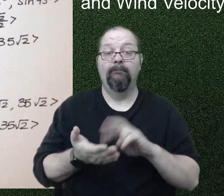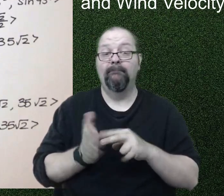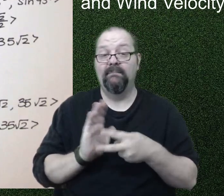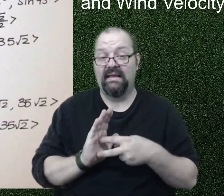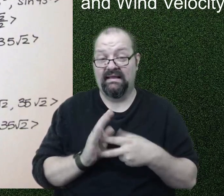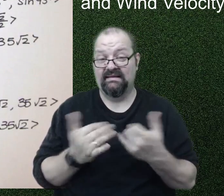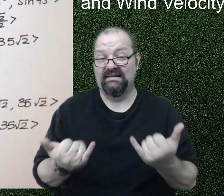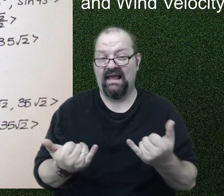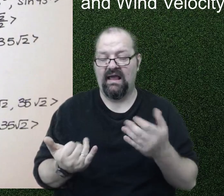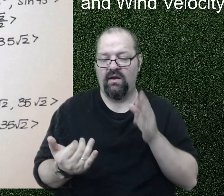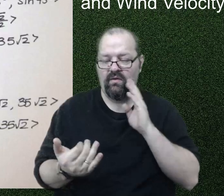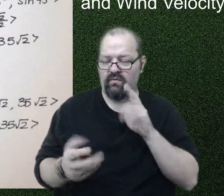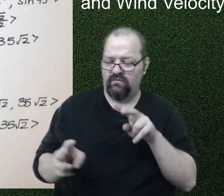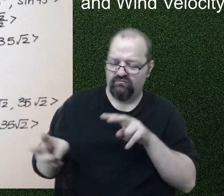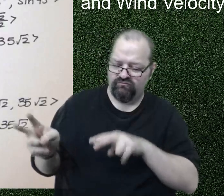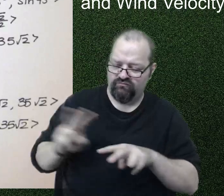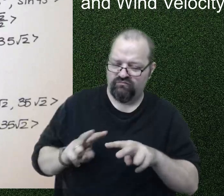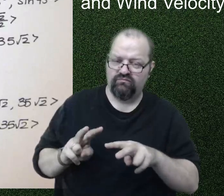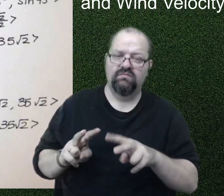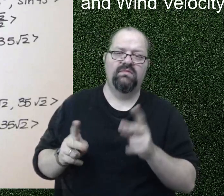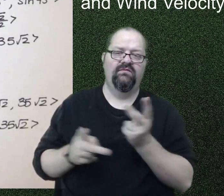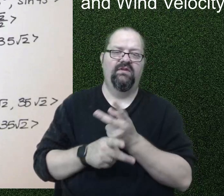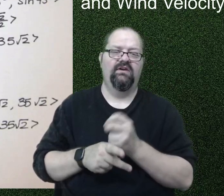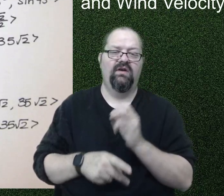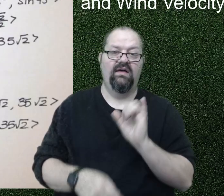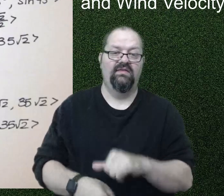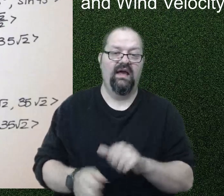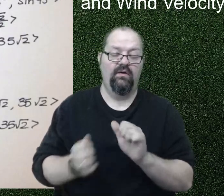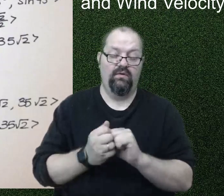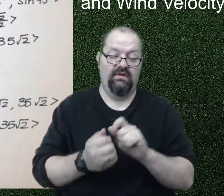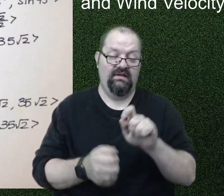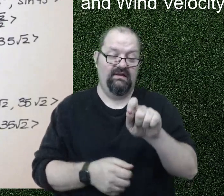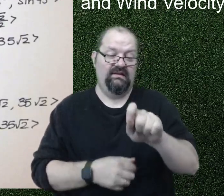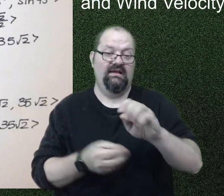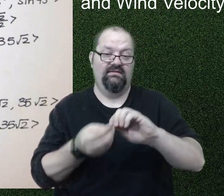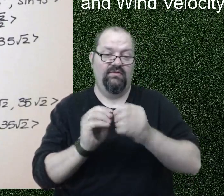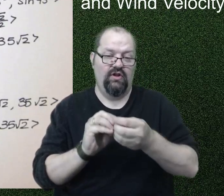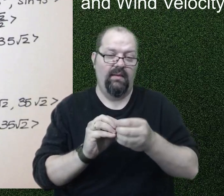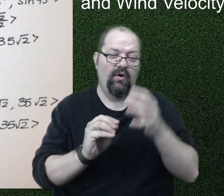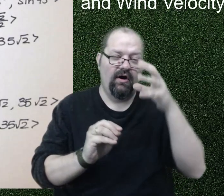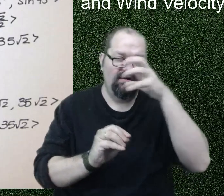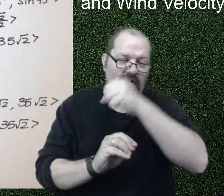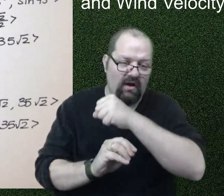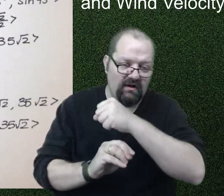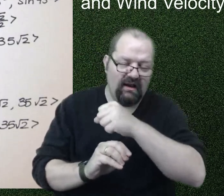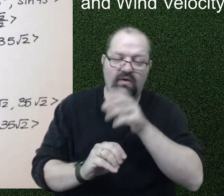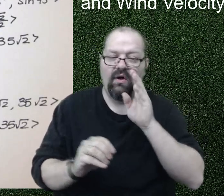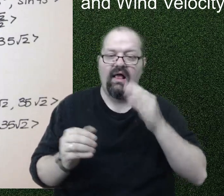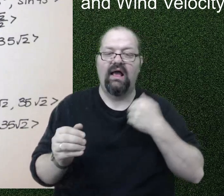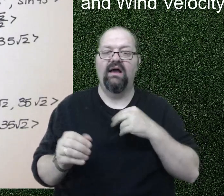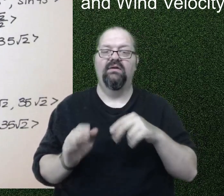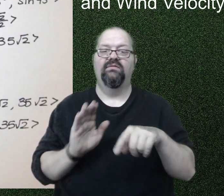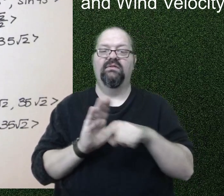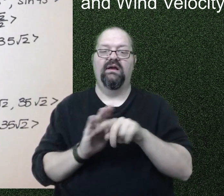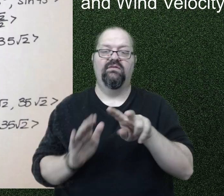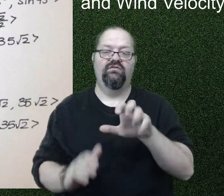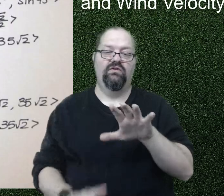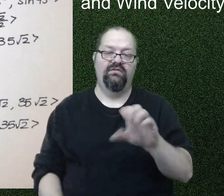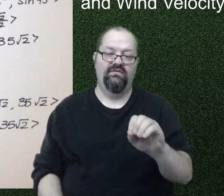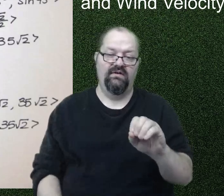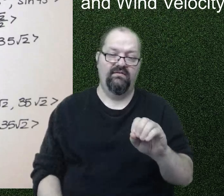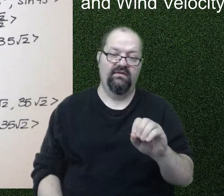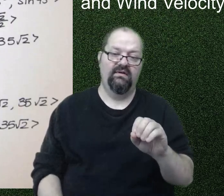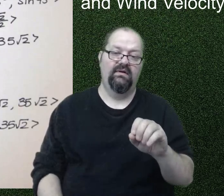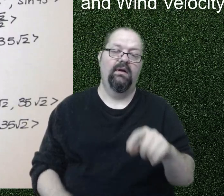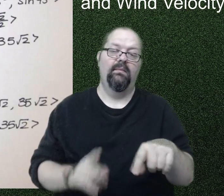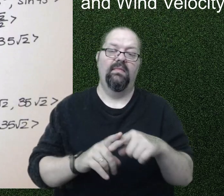up with this as a decimal approximation. You get negative 250 plus 35